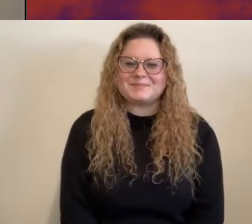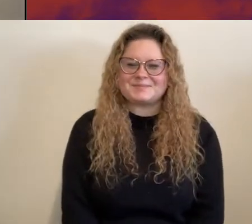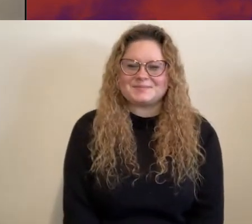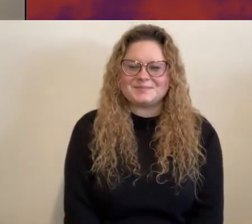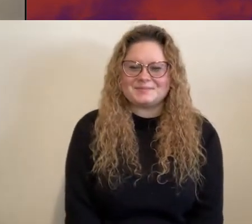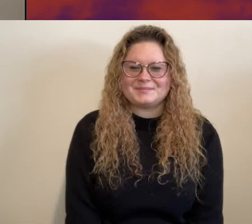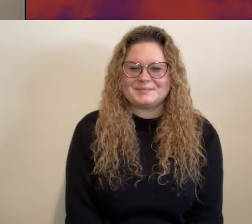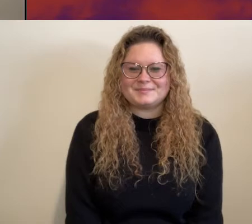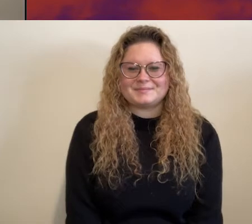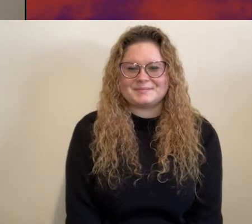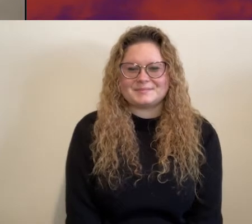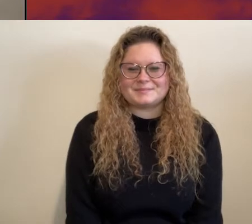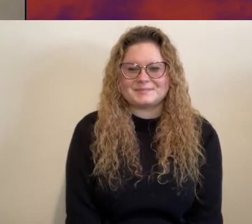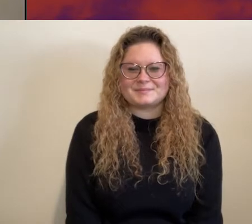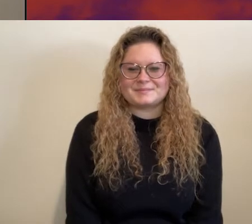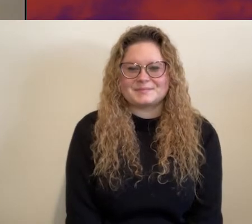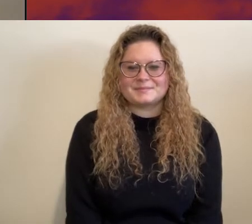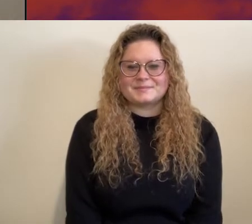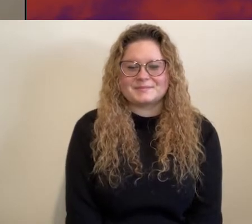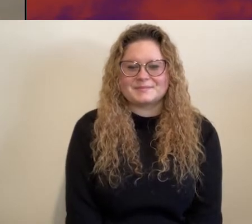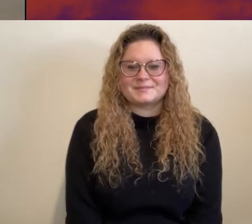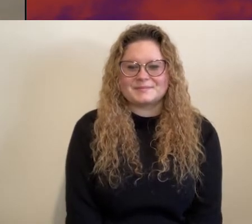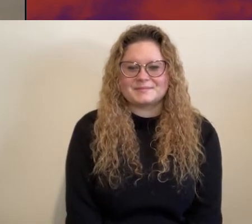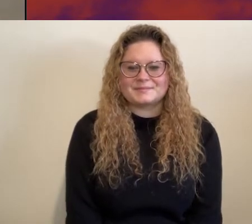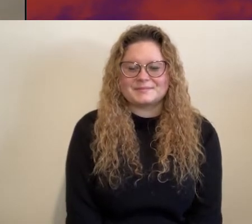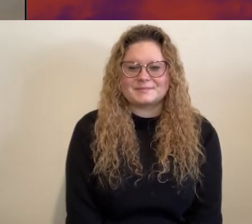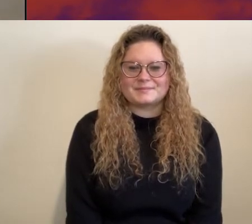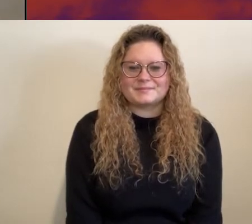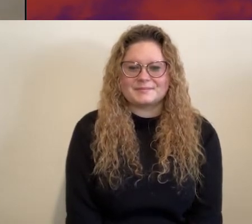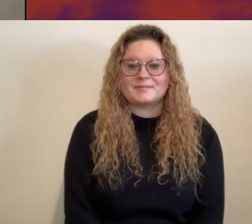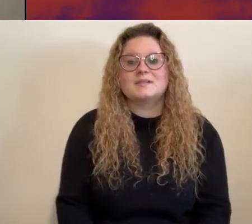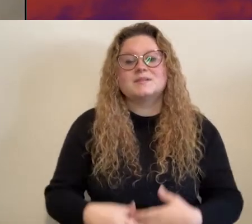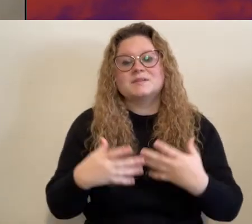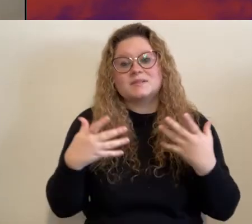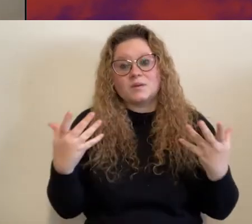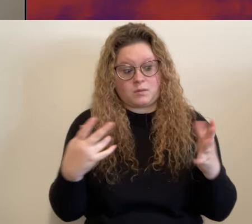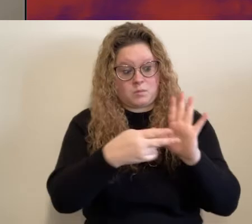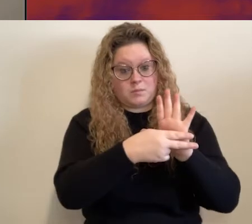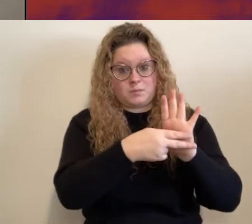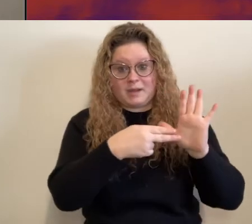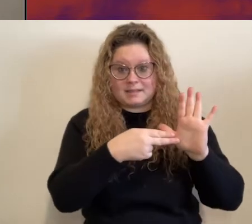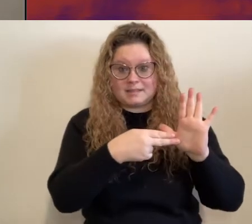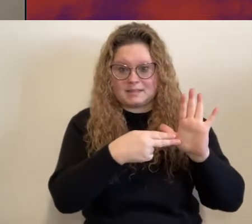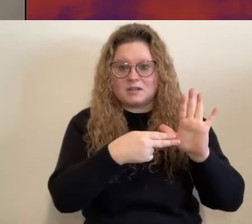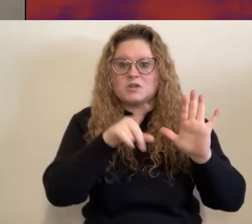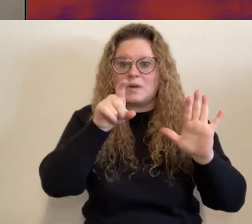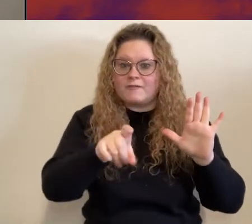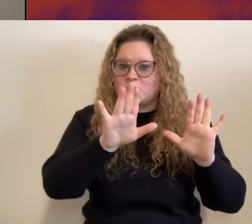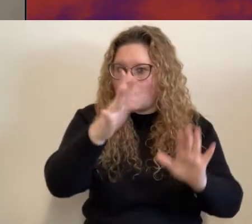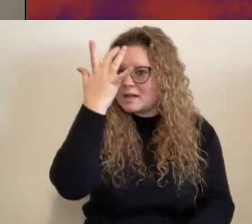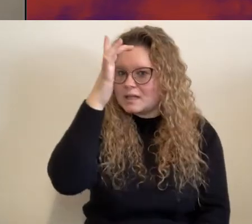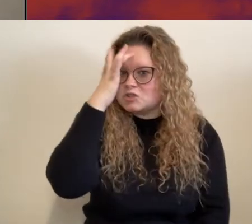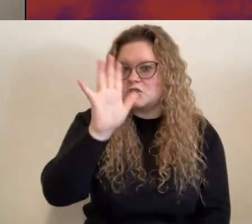So my whole thing around branding is utilizing the voice, the intelligence,